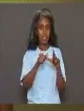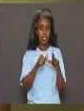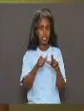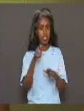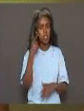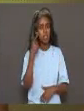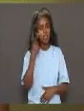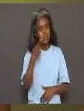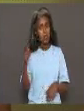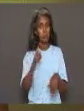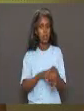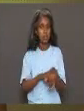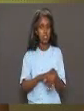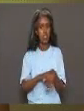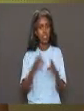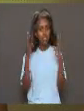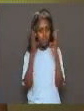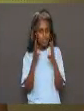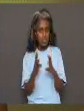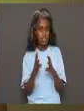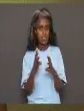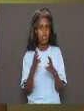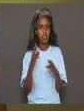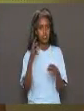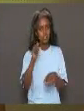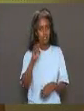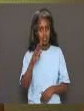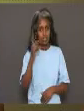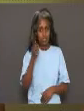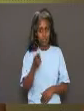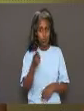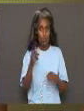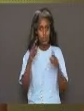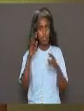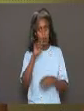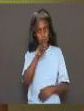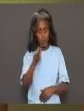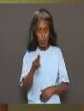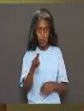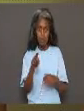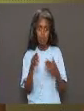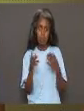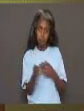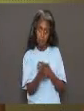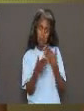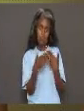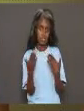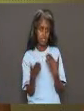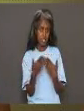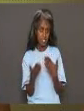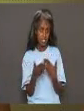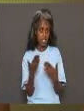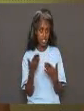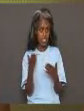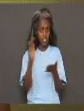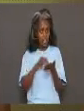Sometimes a tricky trigonometry problem will become easier if we write